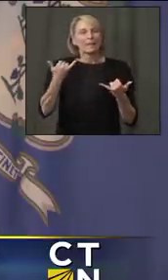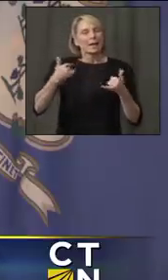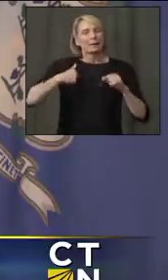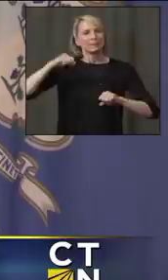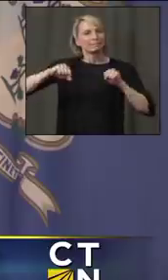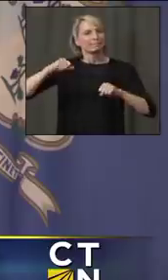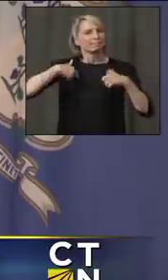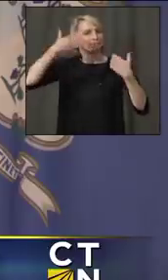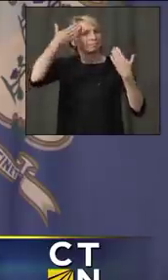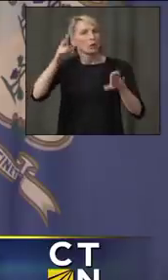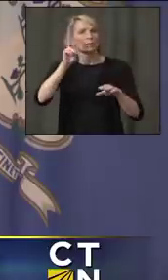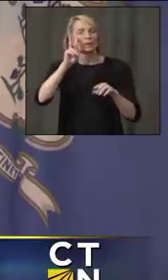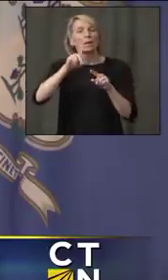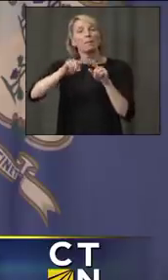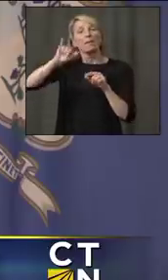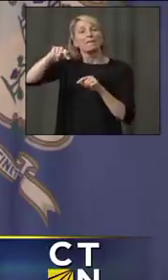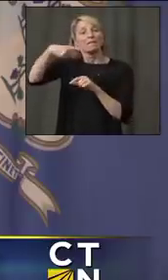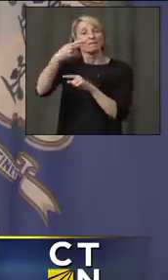do in mid-July.